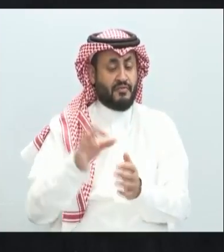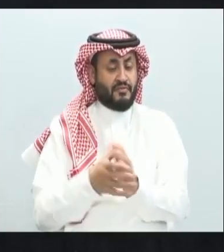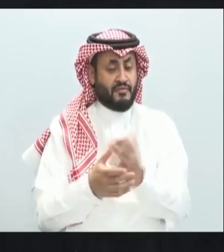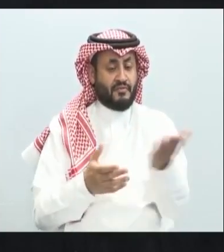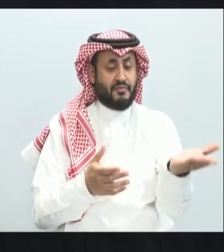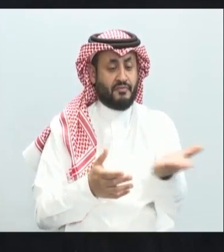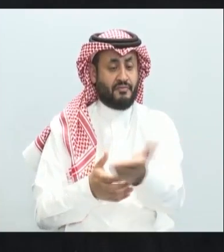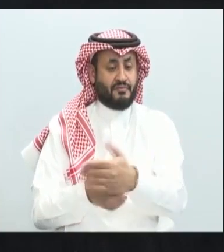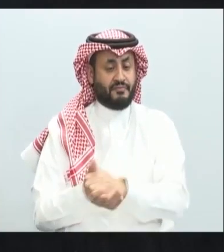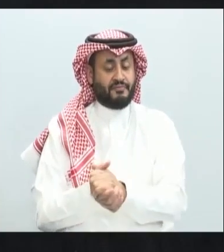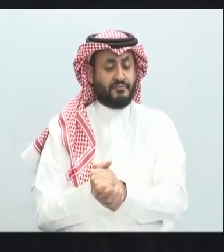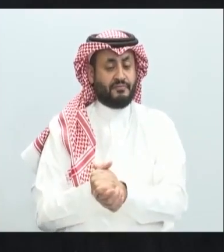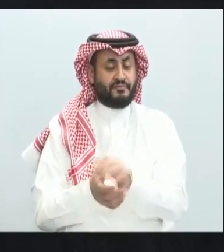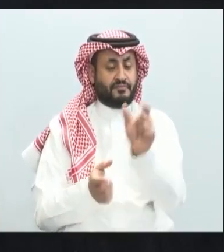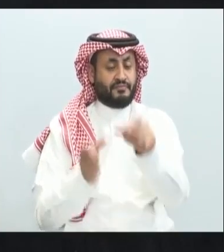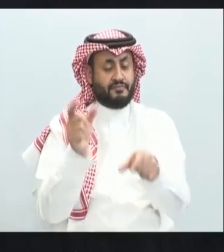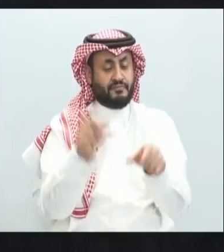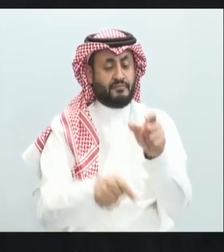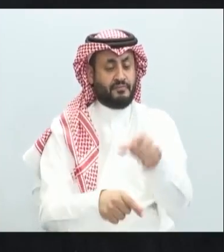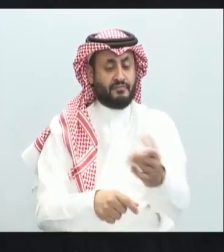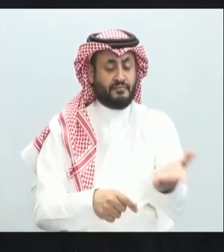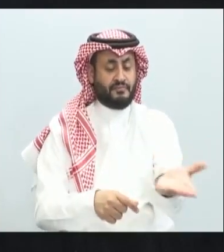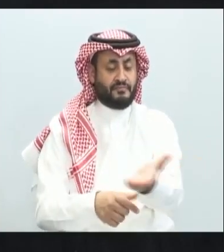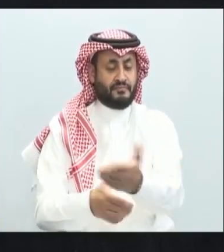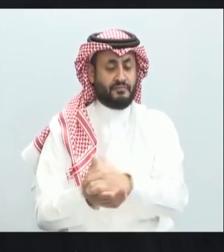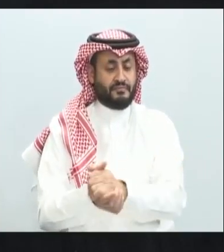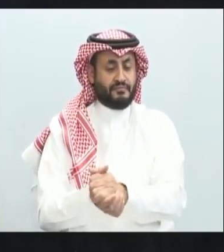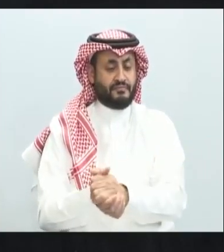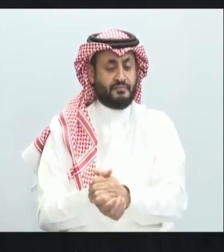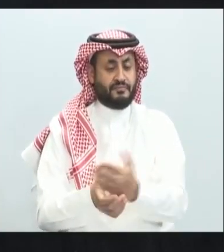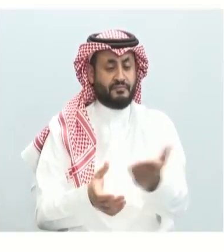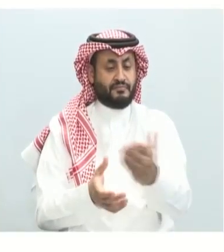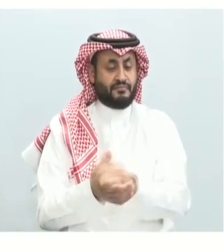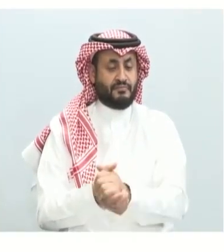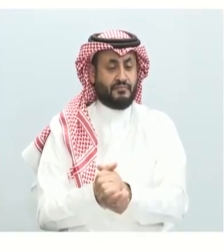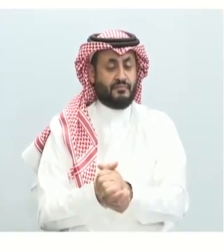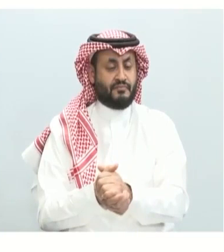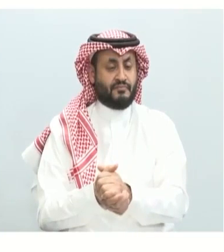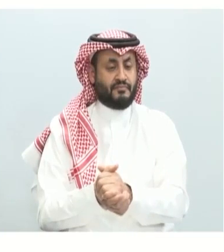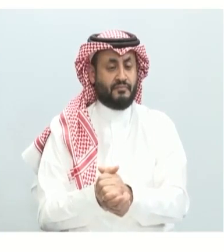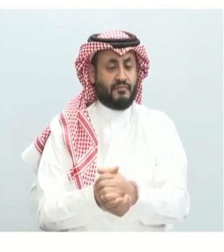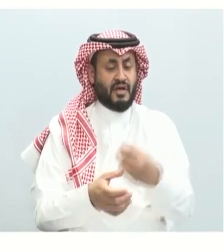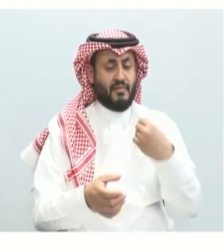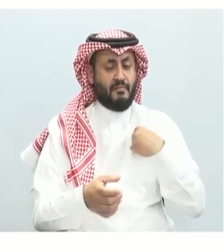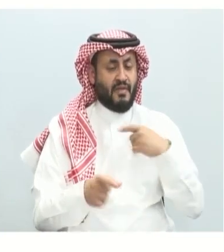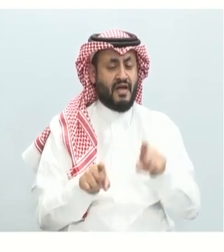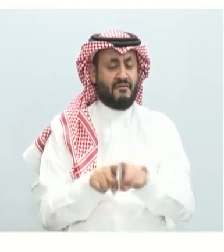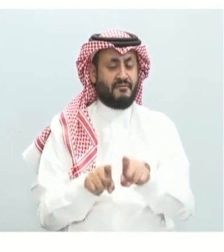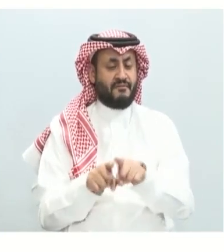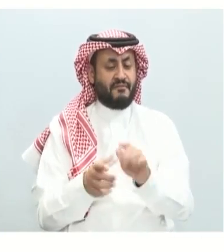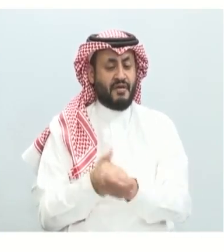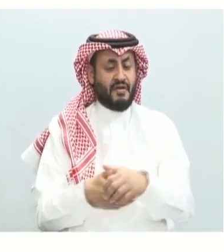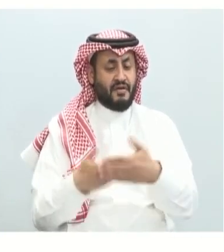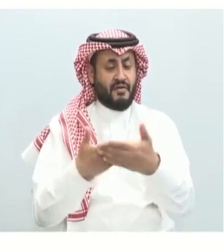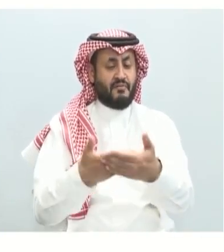form a sentence out of these words. And the sentence was this one. My friend gave me